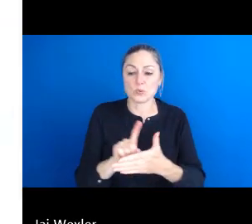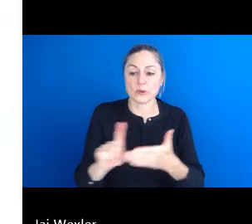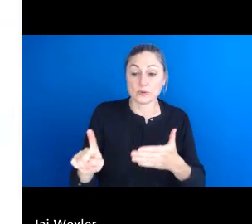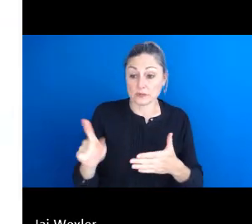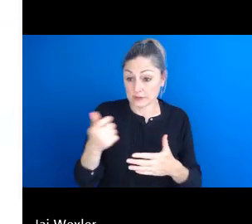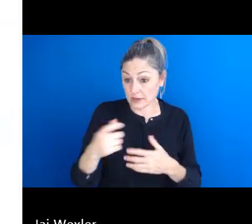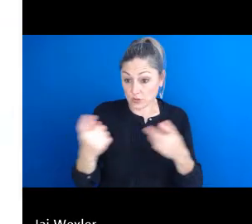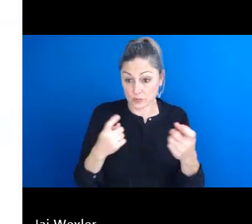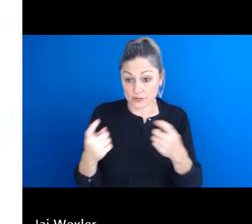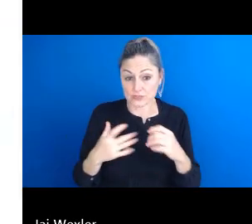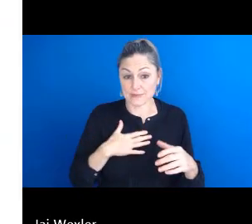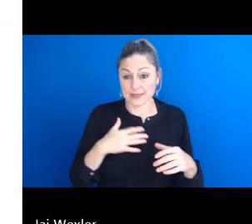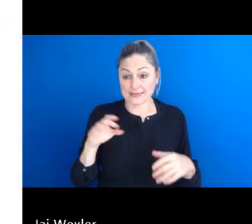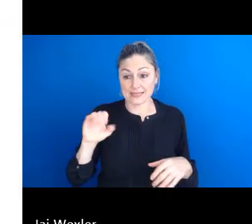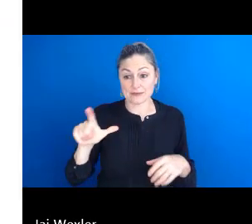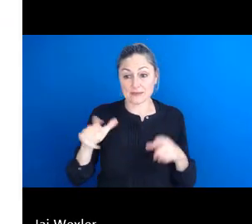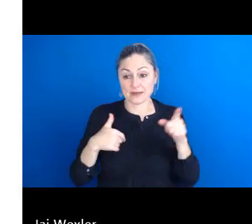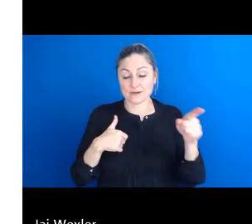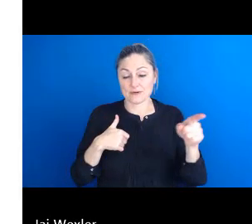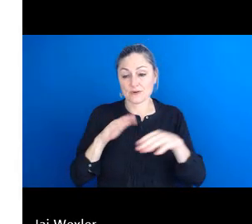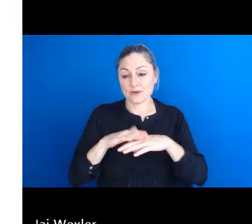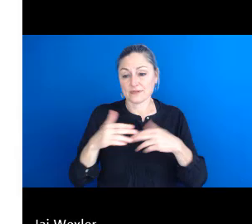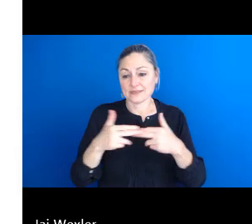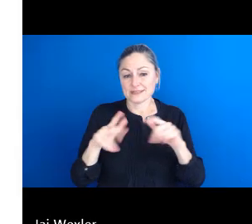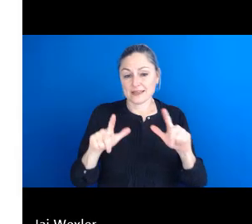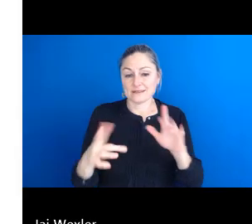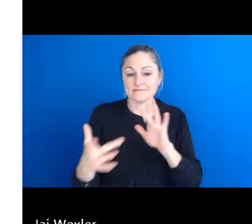my email is on the slide, and please feel free to reach out to me.